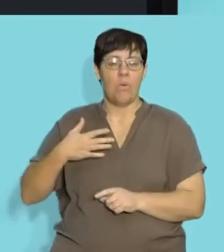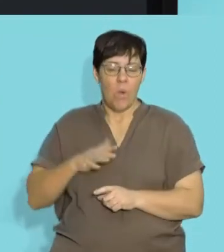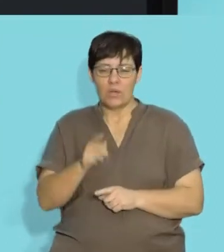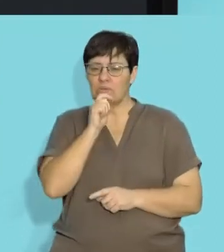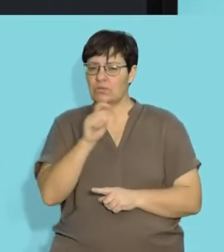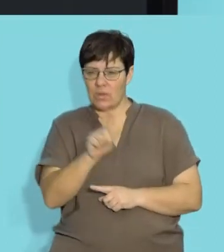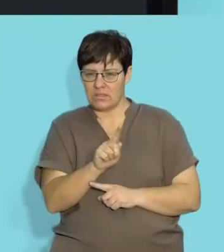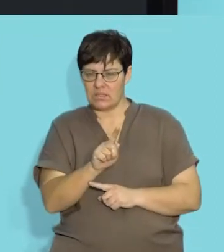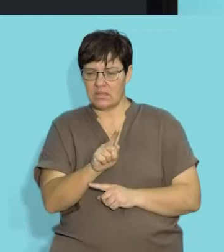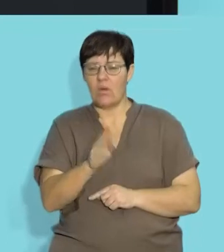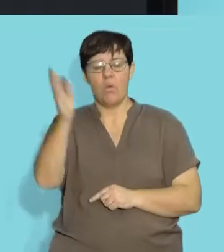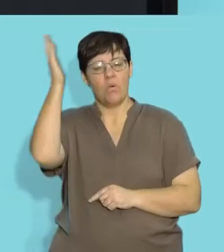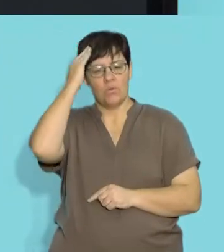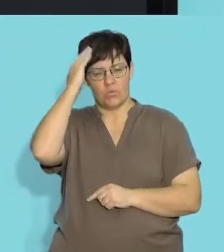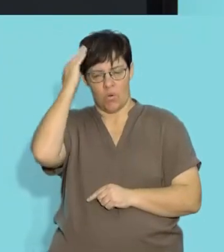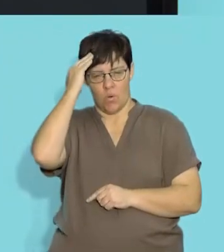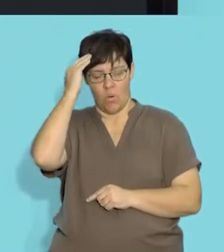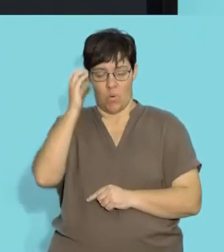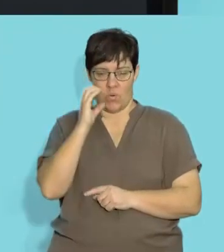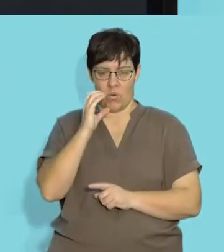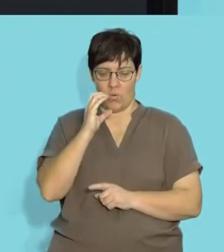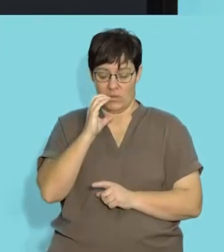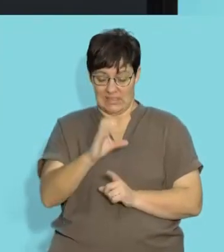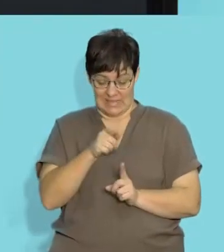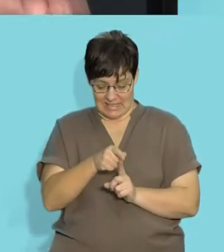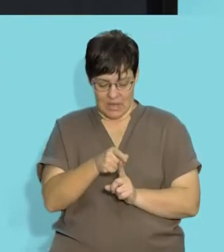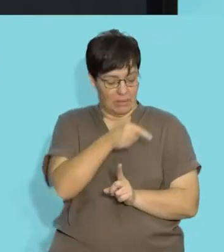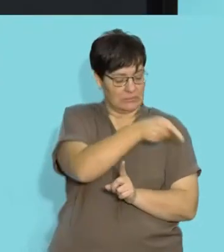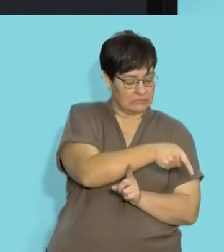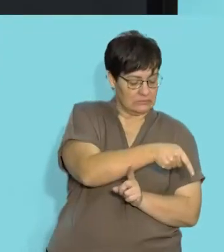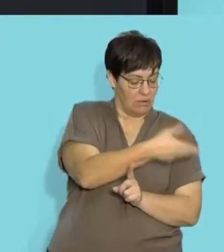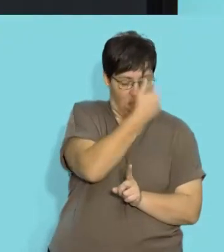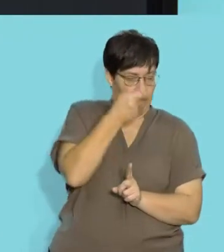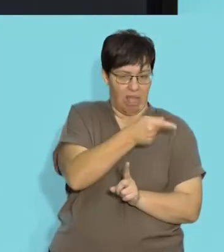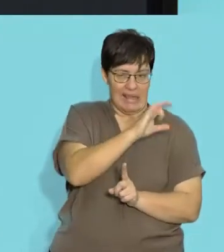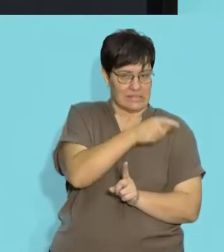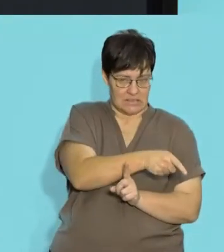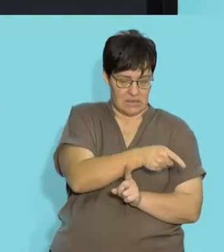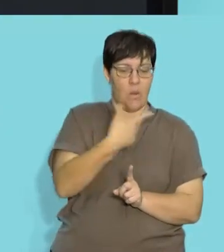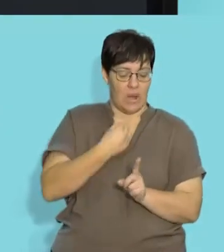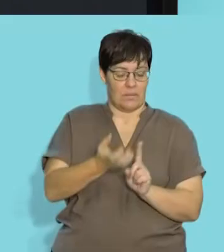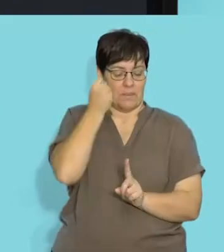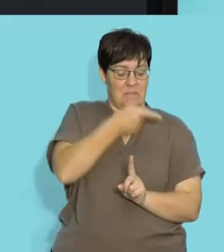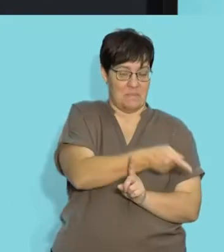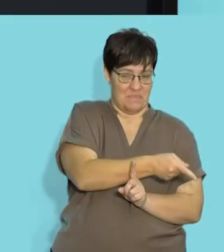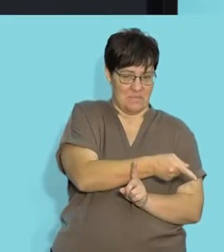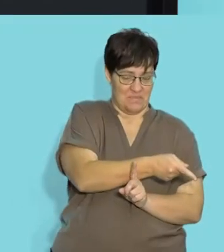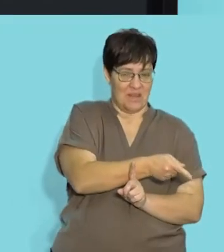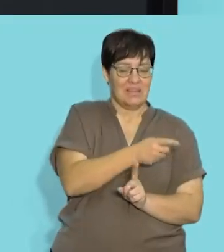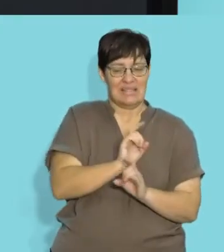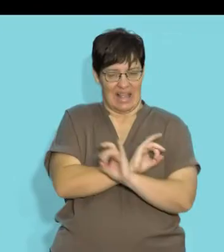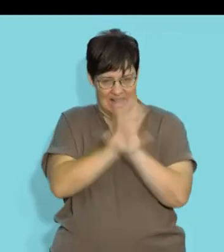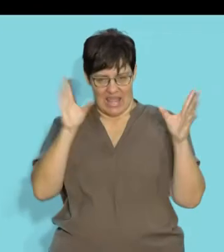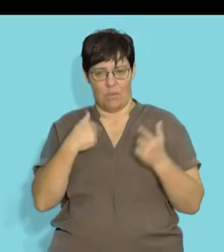this known concentration to determine the unknown concentration of the acid. That's what becomes clear from the